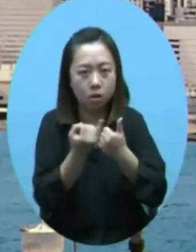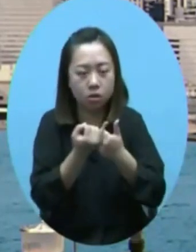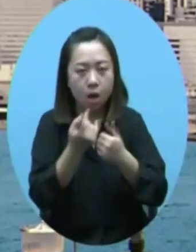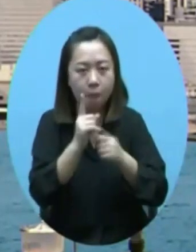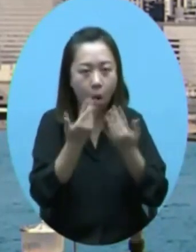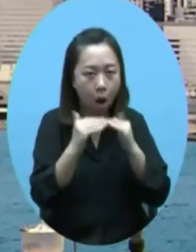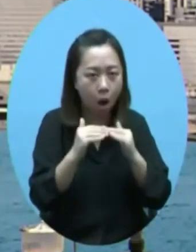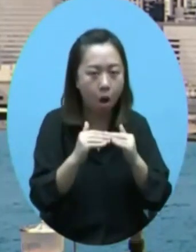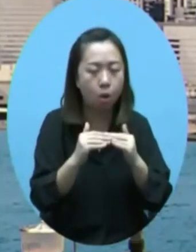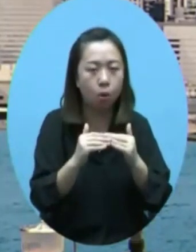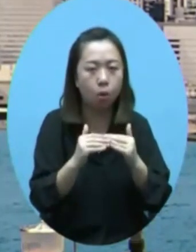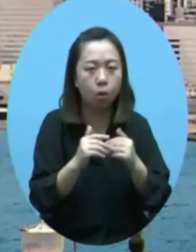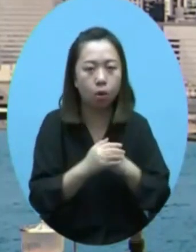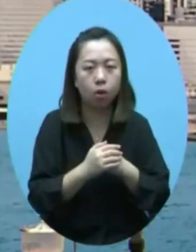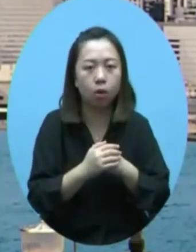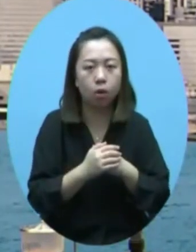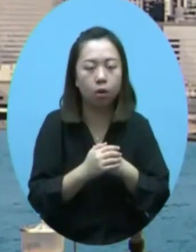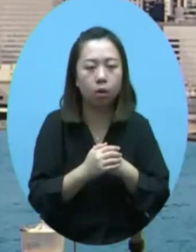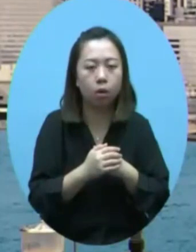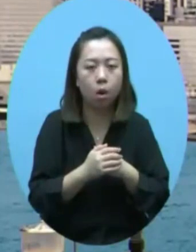So what school are they from?